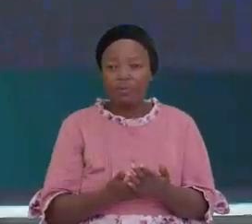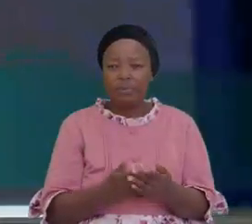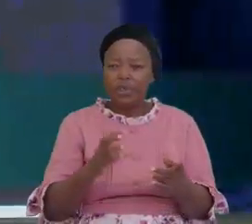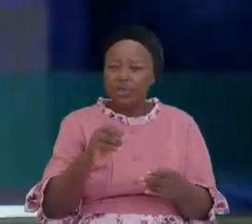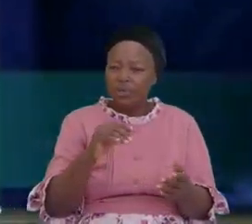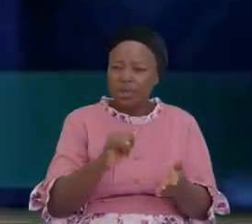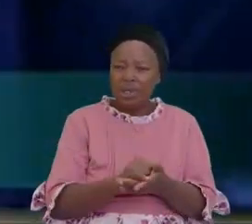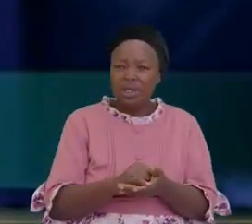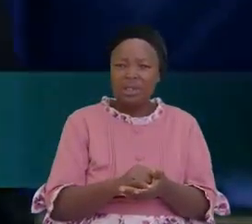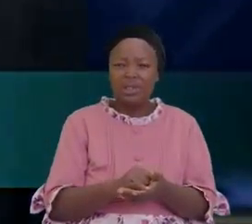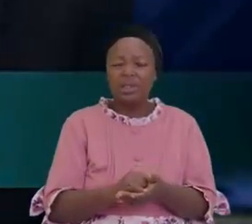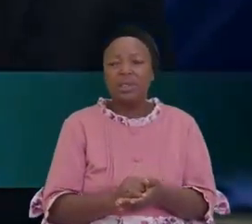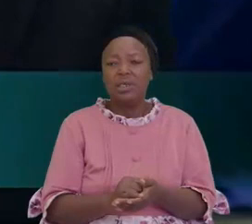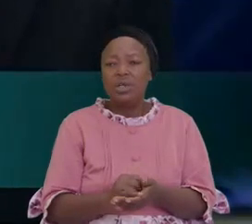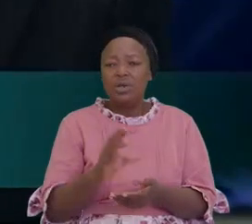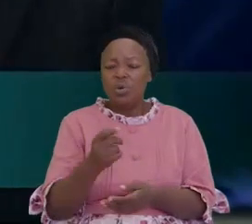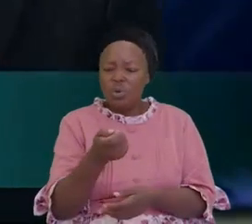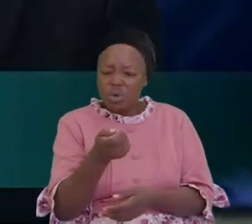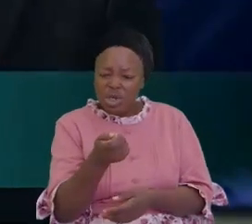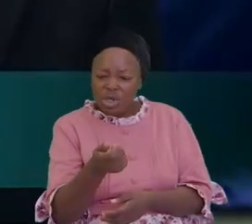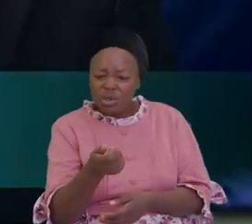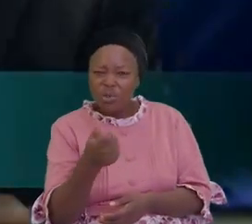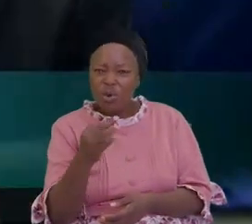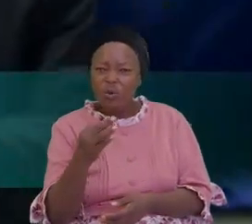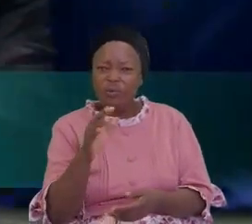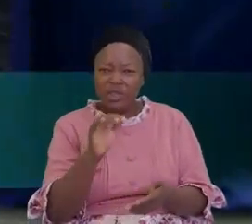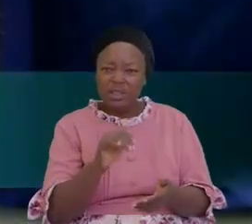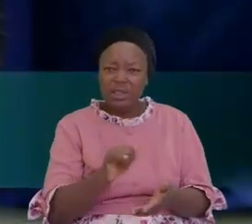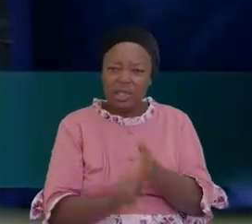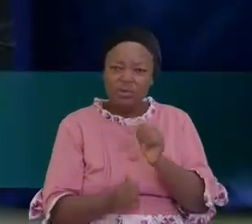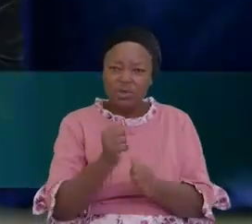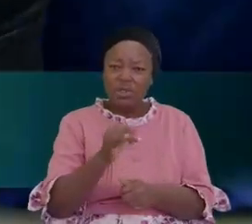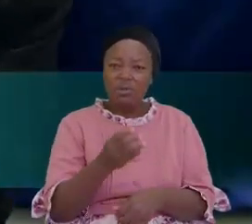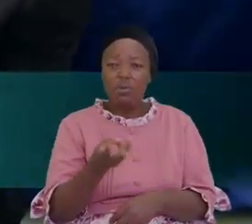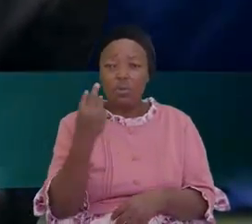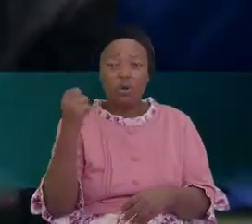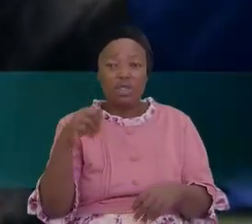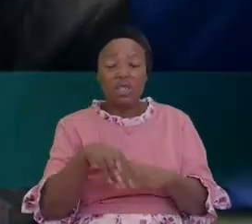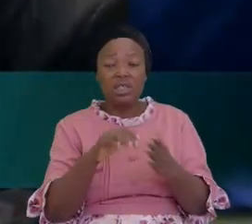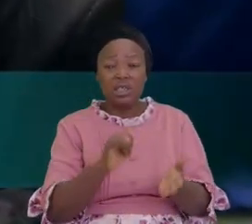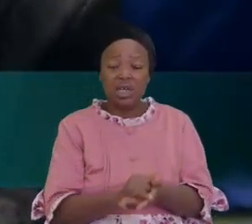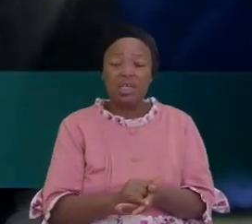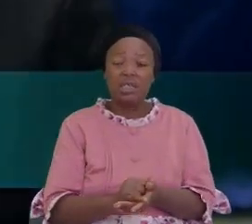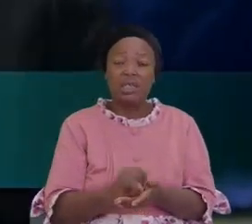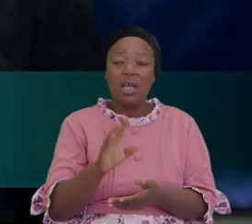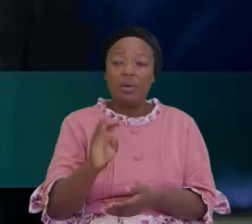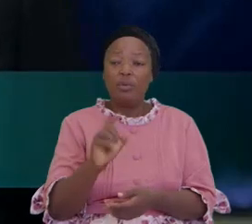So that no trace of what is in that was in that bottle before will remain before you pour.